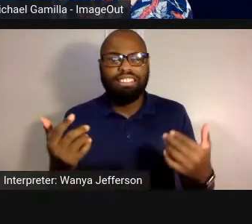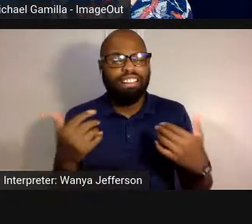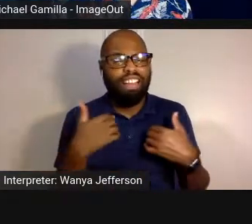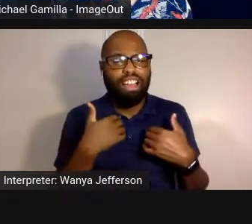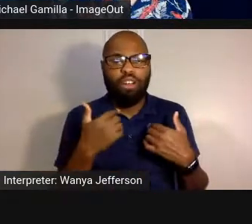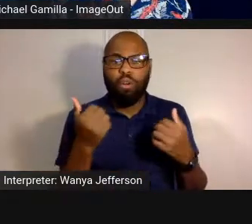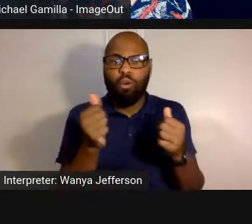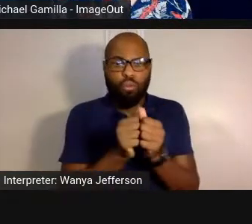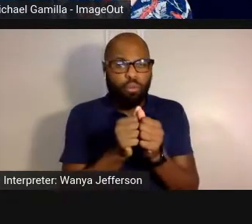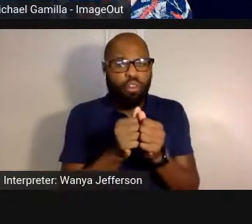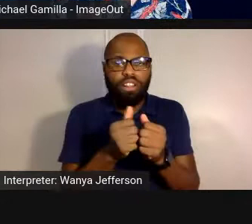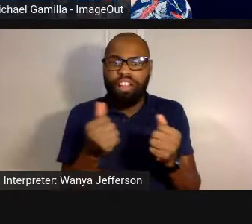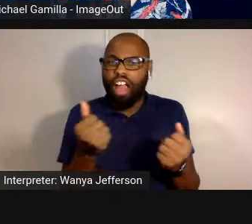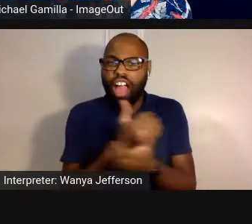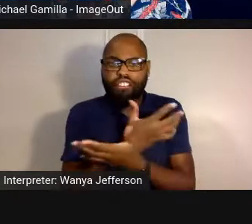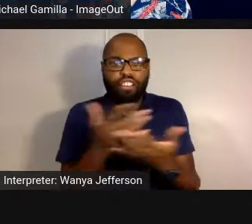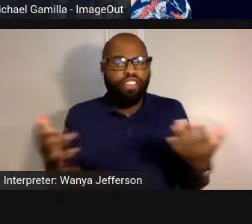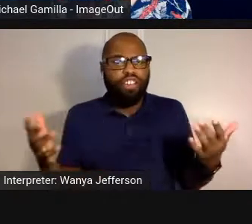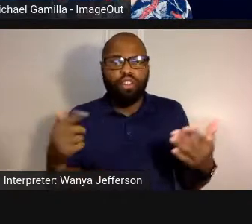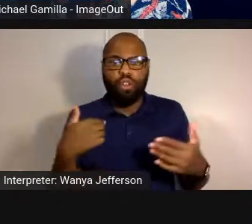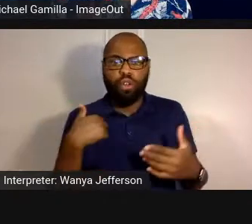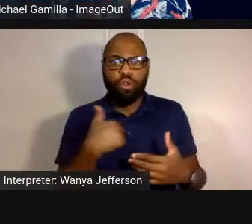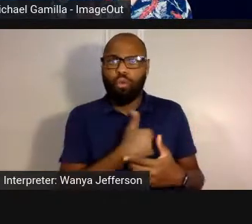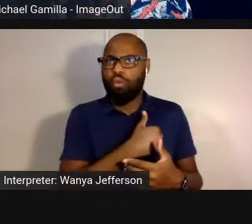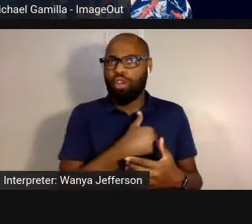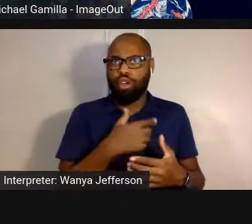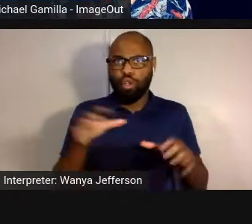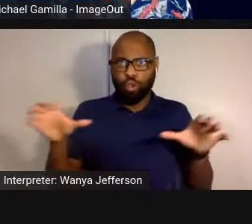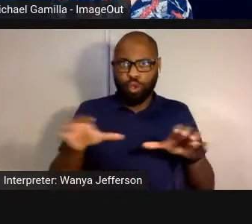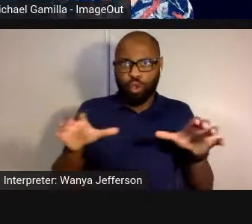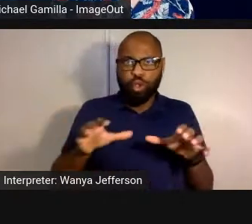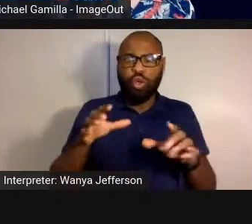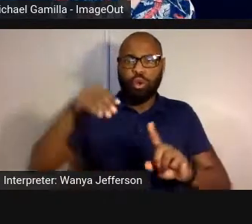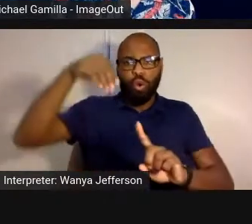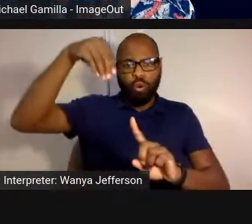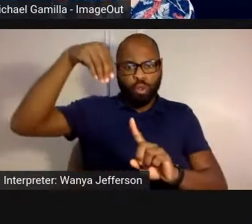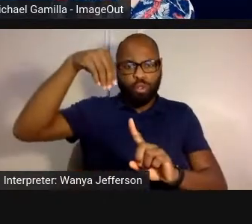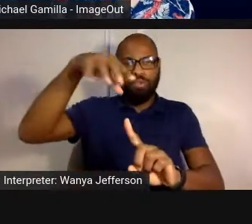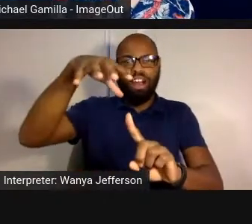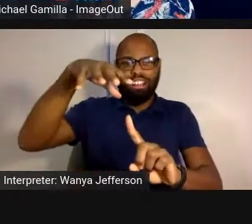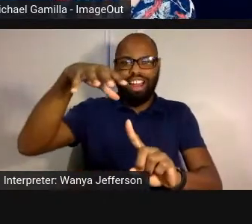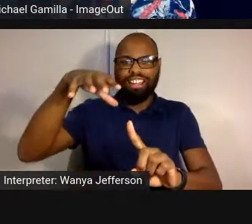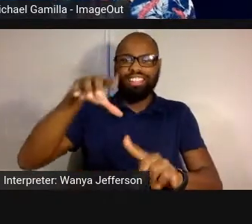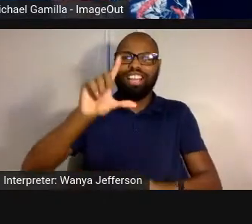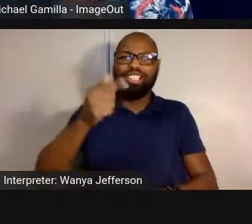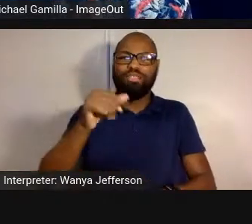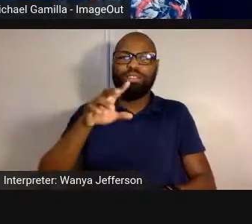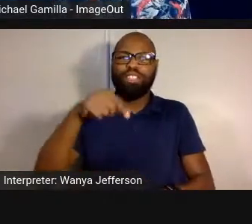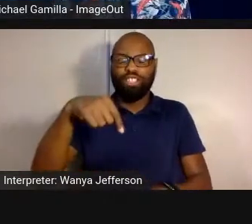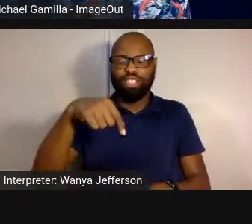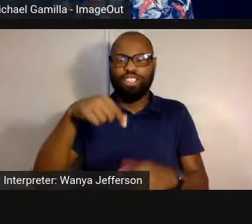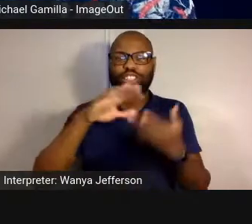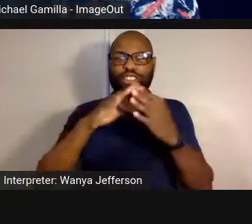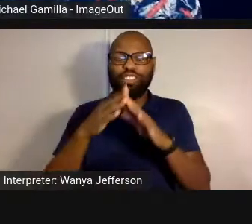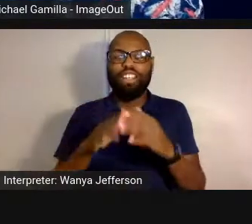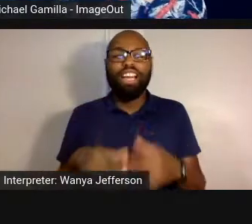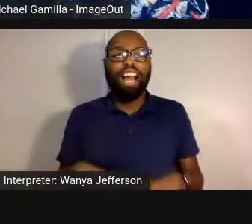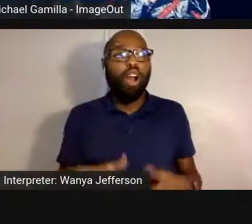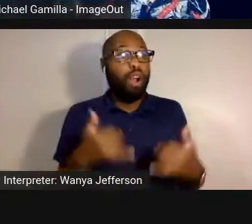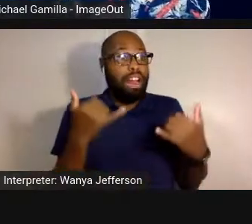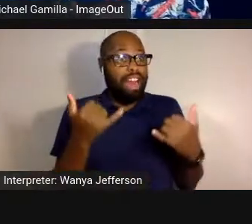are putting the spotlight in the subject. Yeah. So now you've been stereotyped. I'm just kidding.